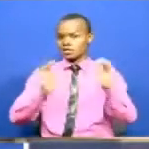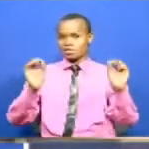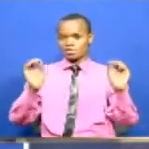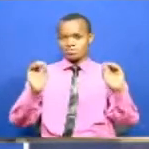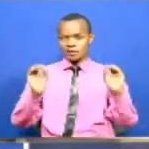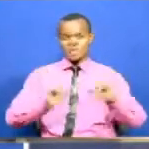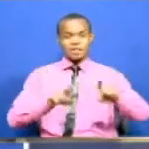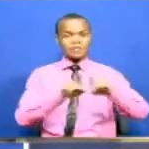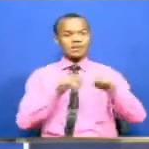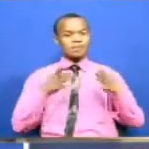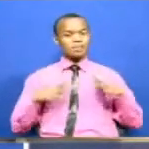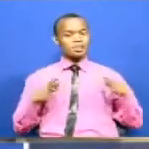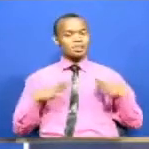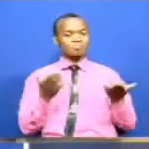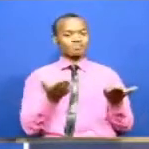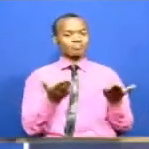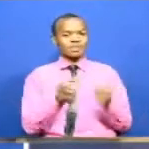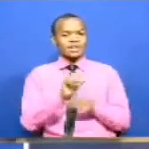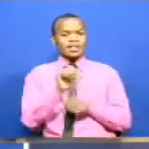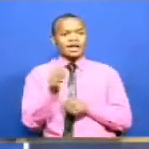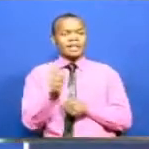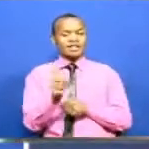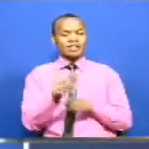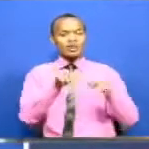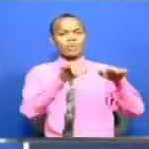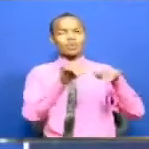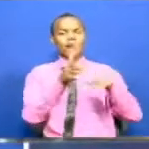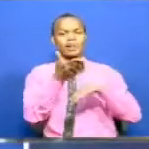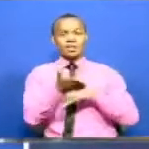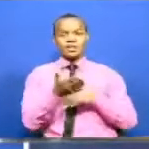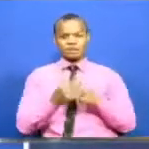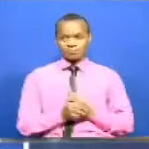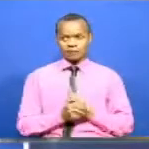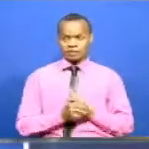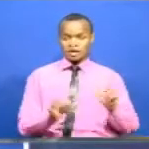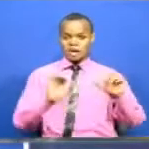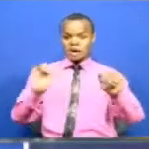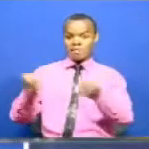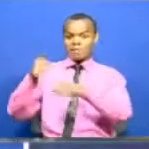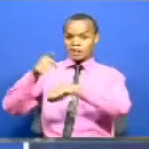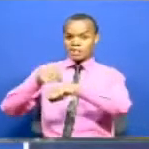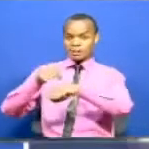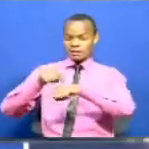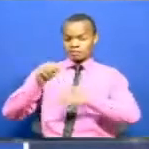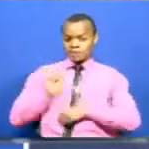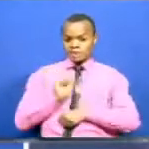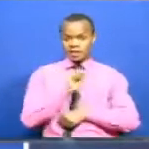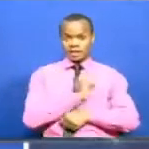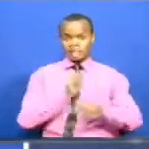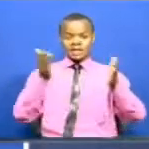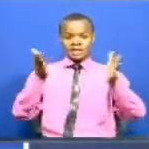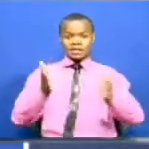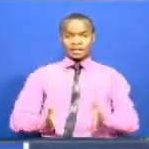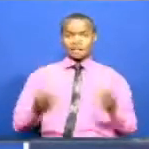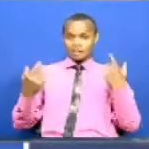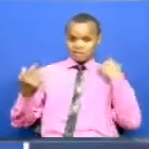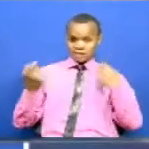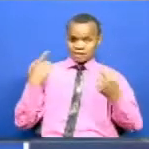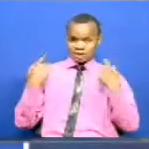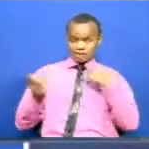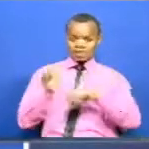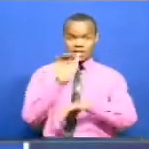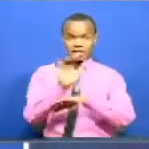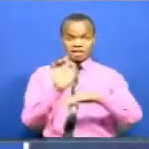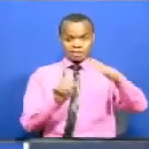Na wengine wanakaa huko hawataka kurelease pesa ya mshahara. Haya yanajiri huku seneta wa Kericho Aaron Cheriot akitoa wito kwa wizara ya